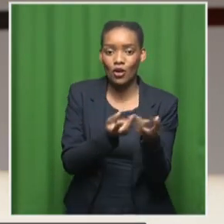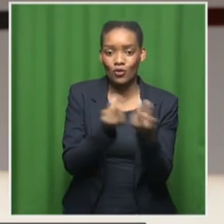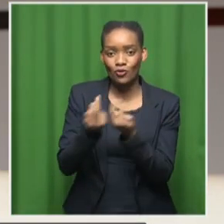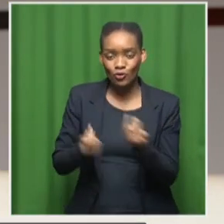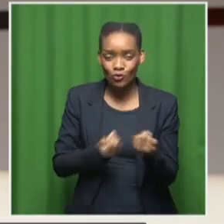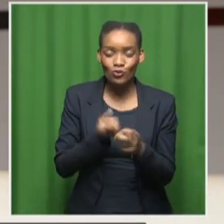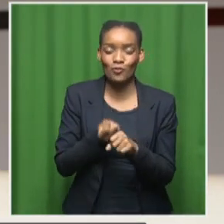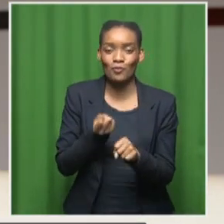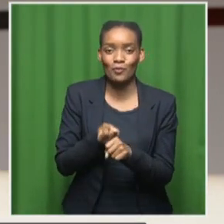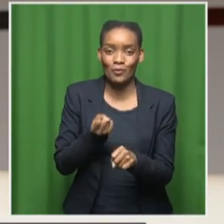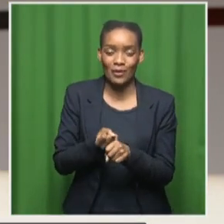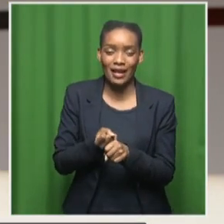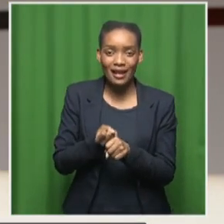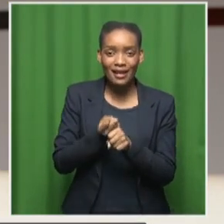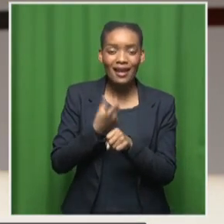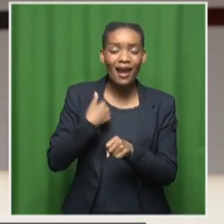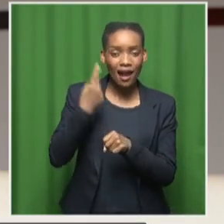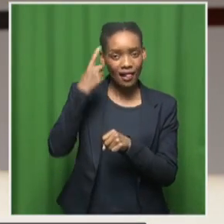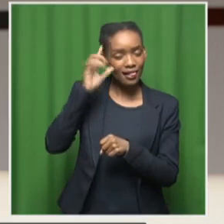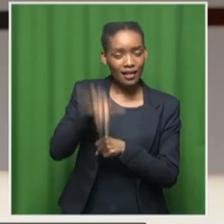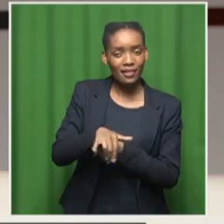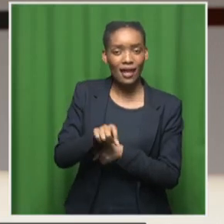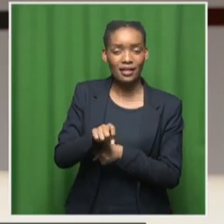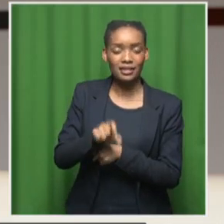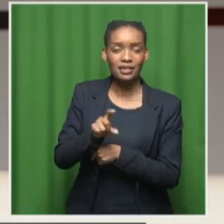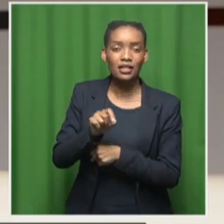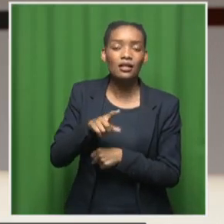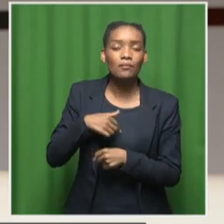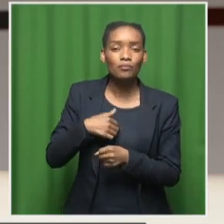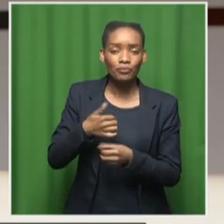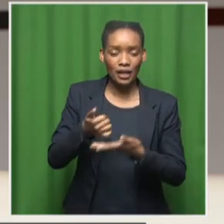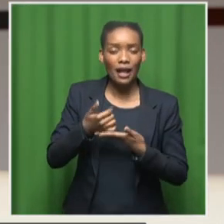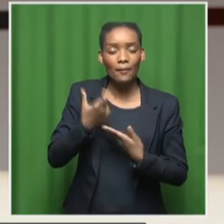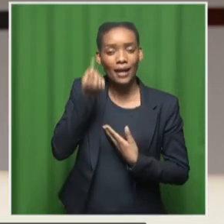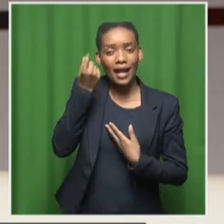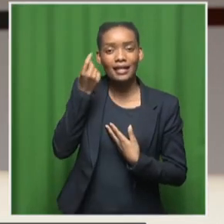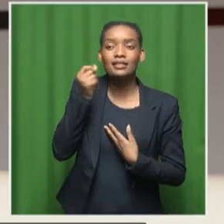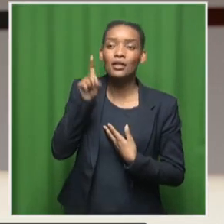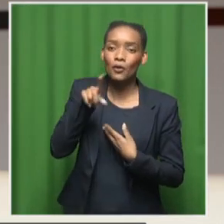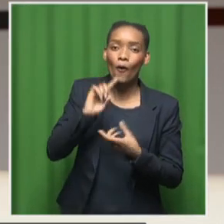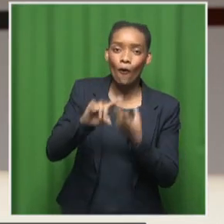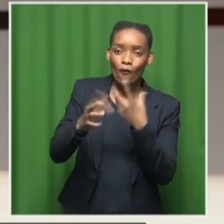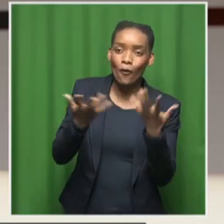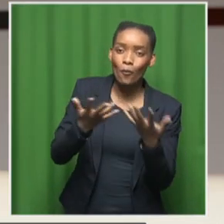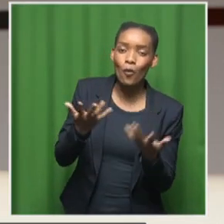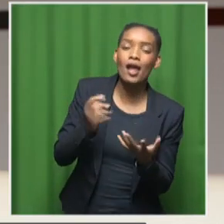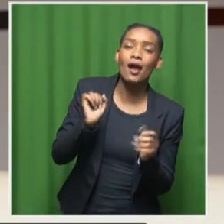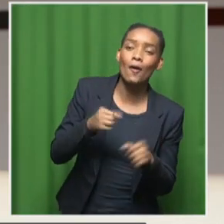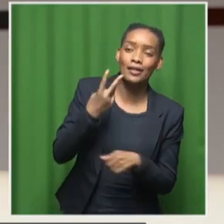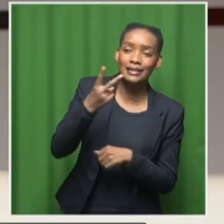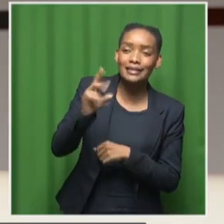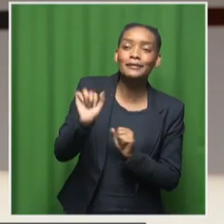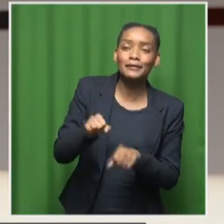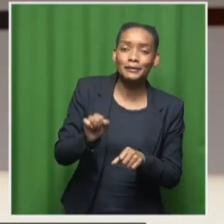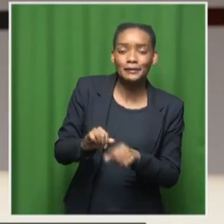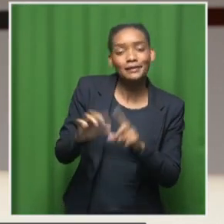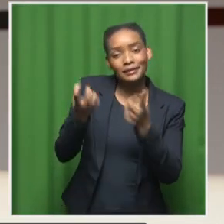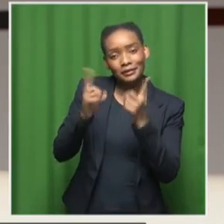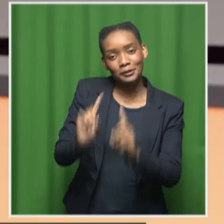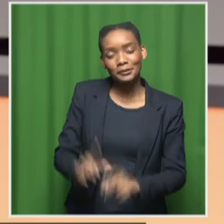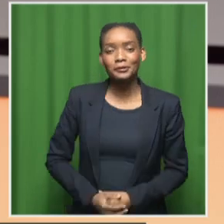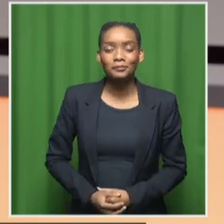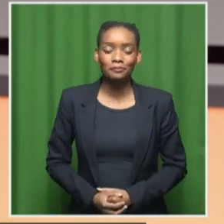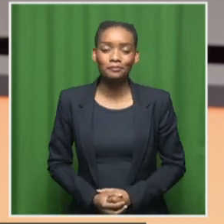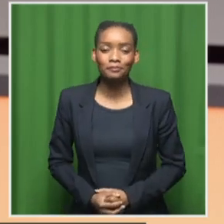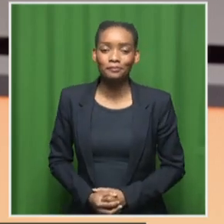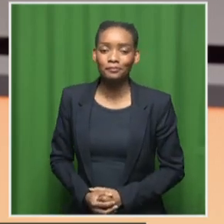pieces. And I think that that's also kind of just you understand where that came from, and seeing that really is really special. Yeah.